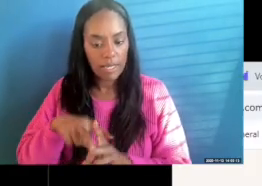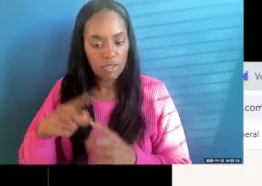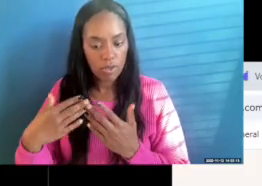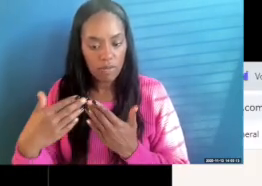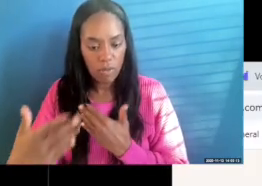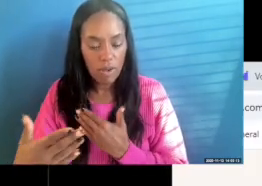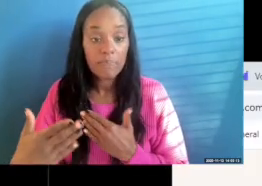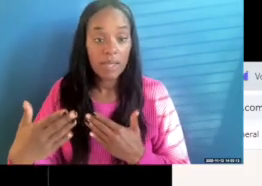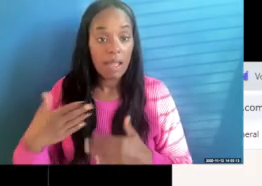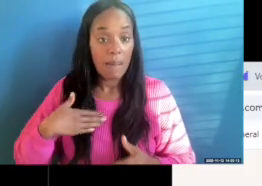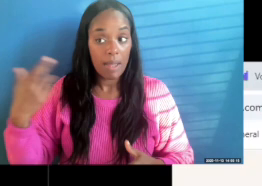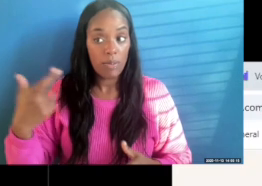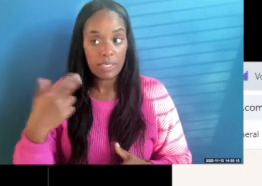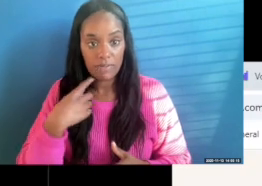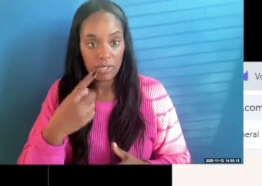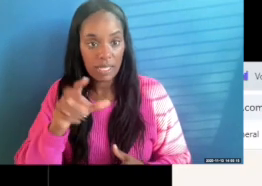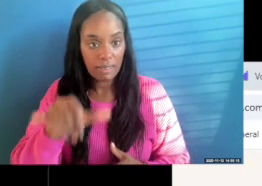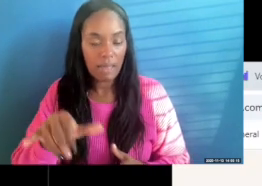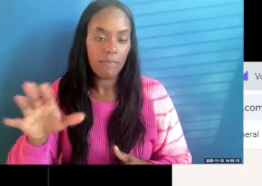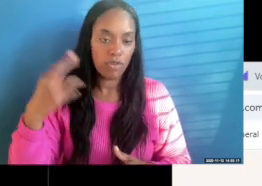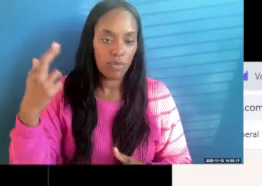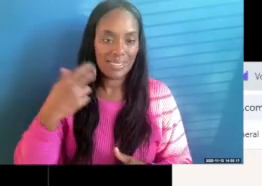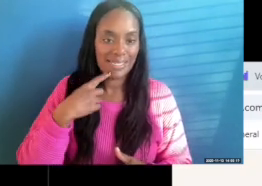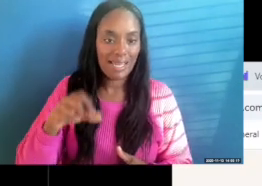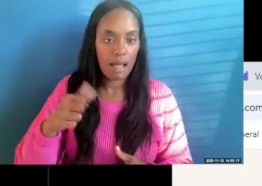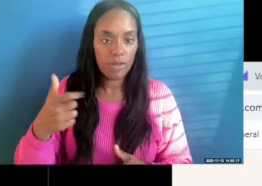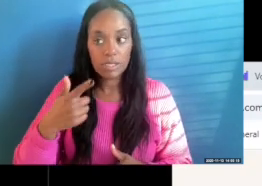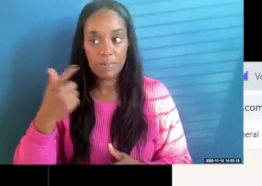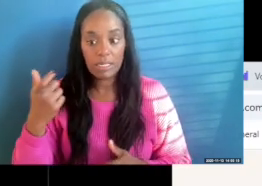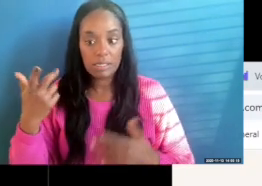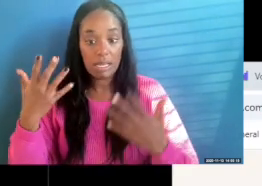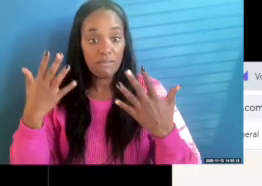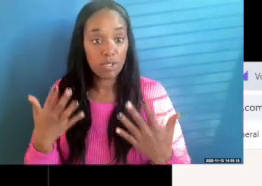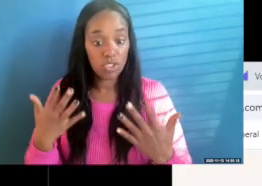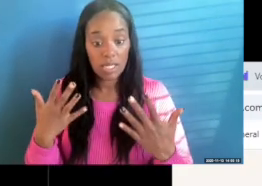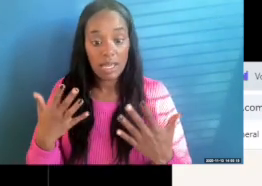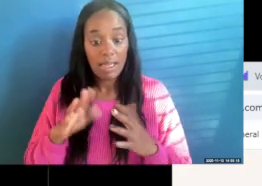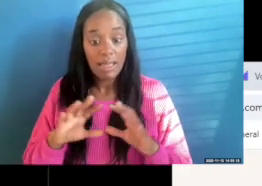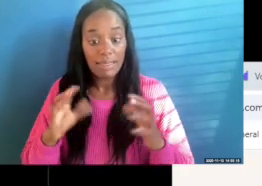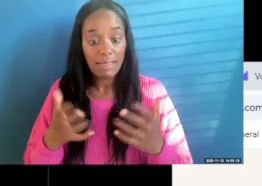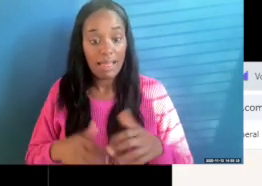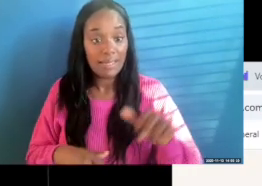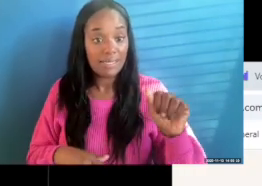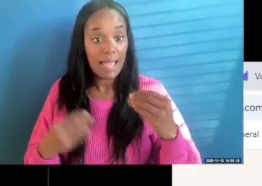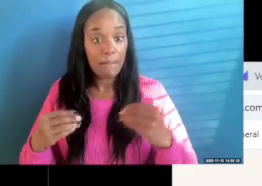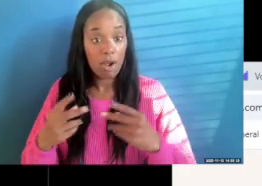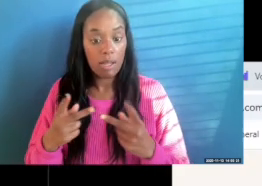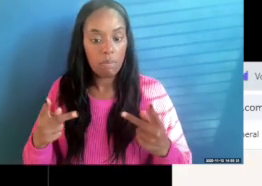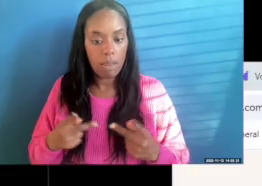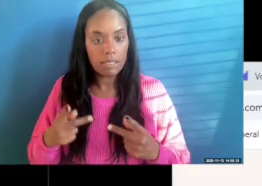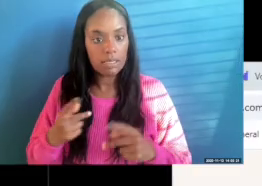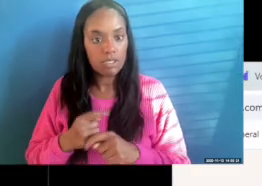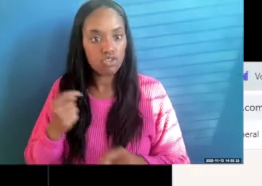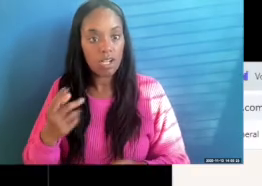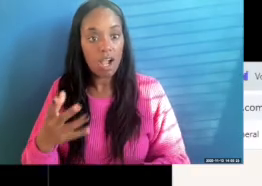particular, that focus on a drayage set aside should still be a priority for all the funding allocations